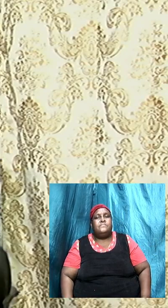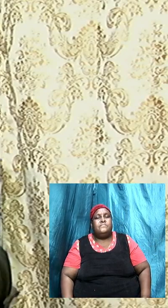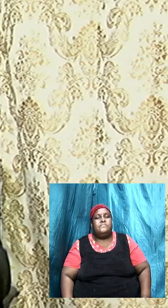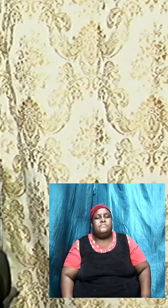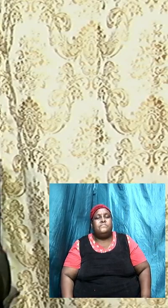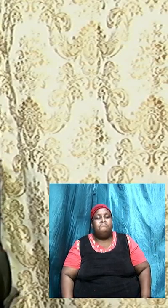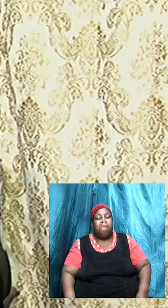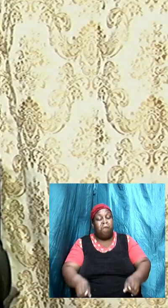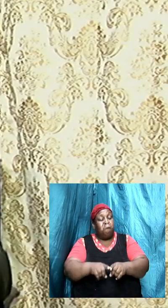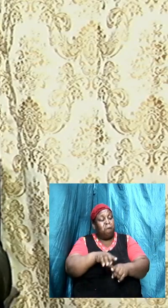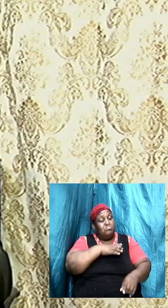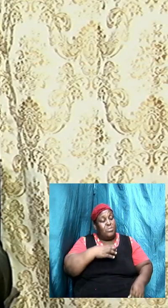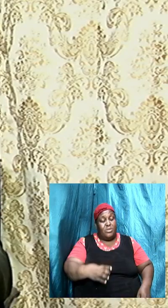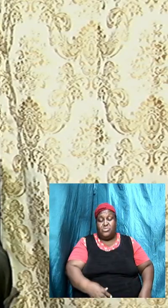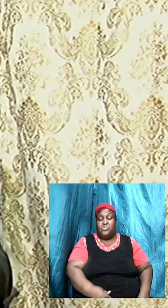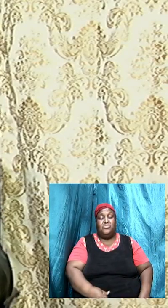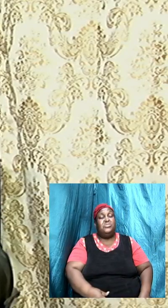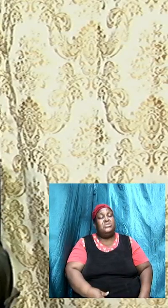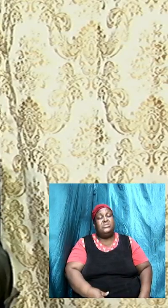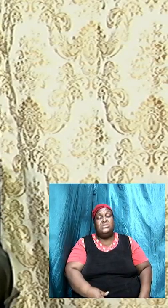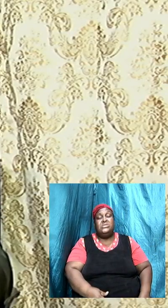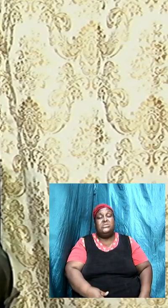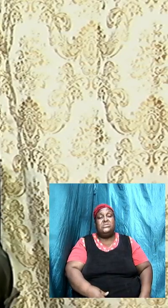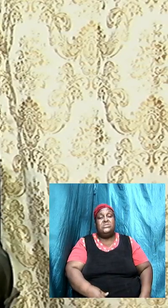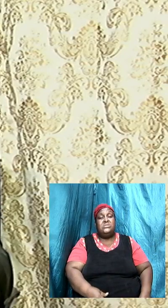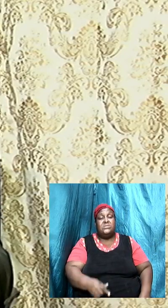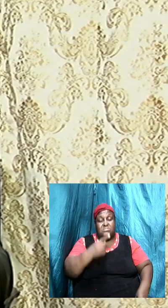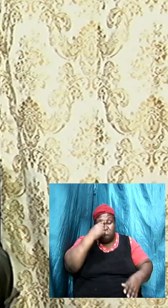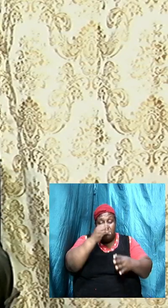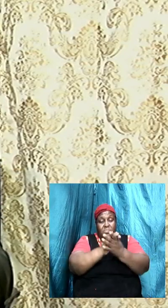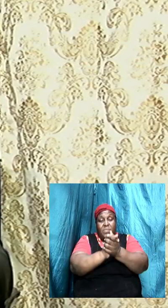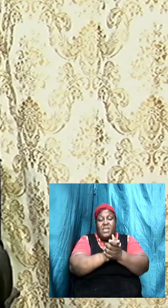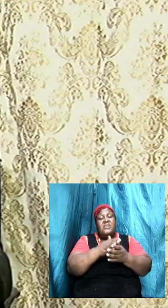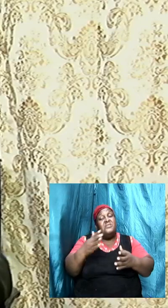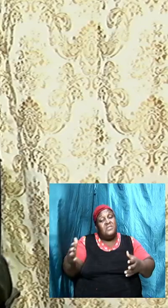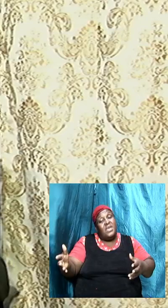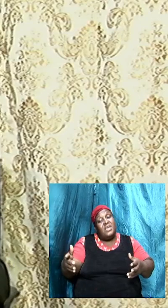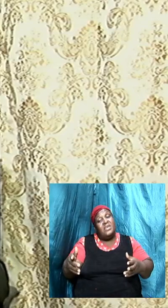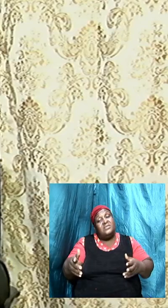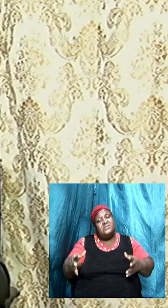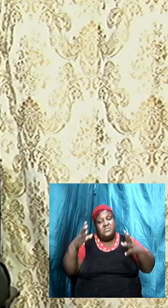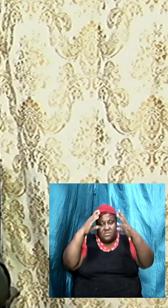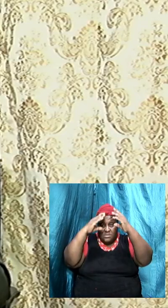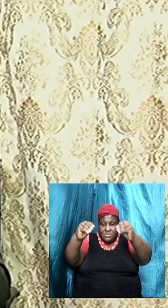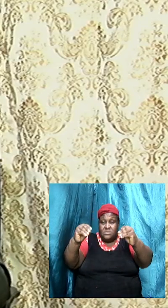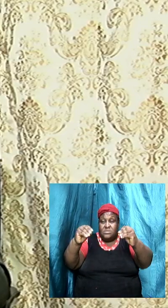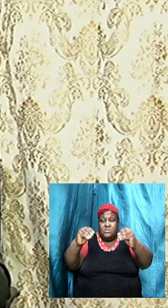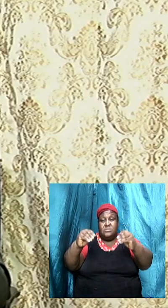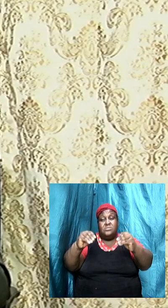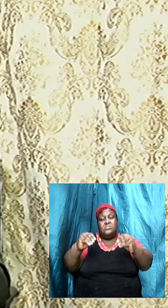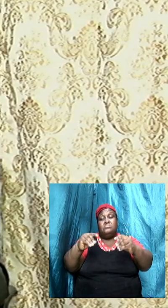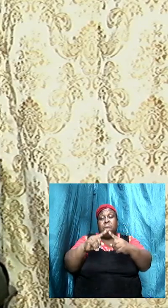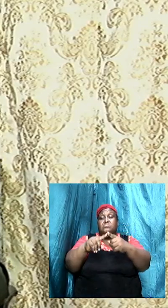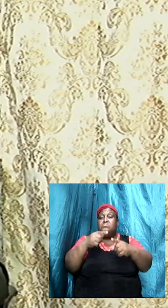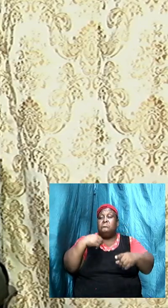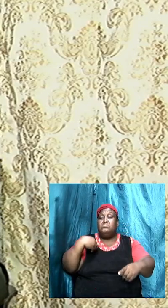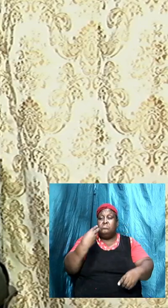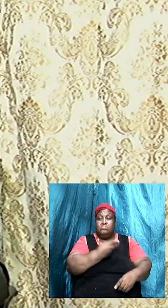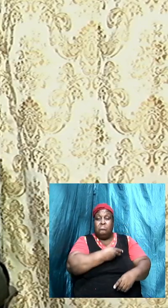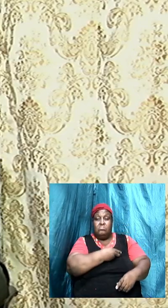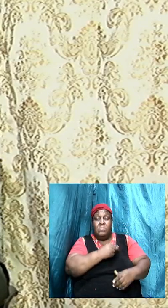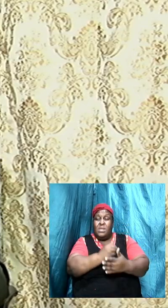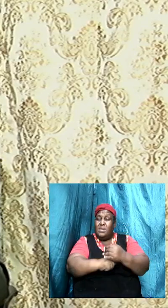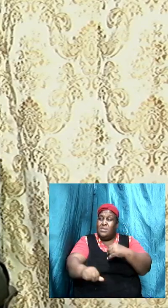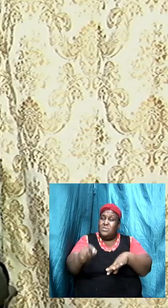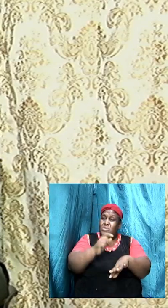So as Christians, like I say, we tend to believe the things that are taught to us. And sometimes we